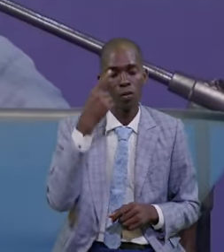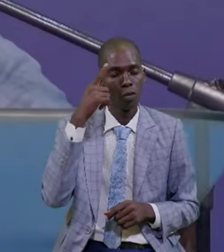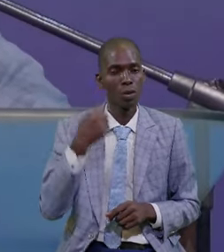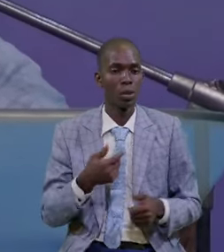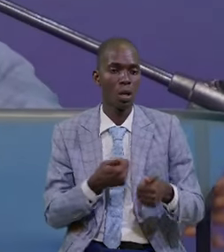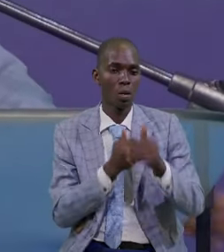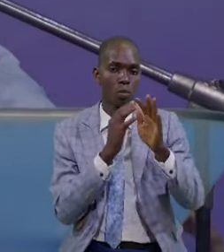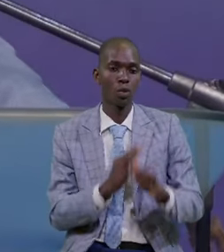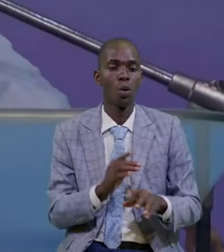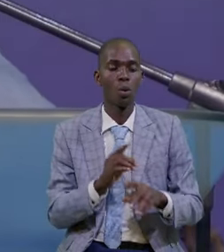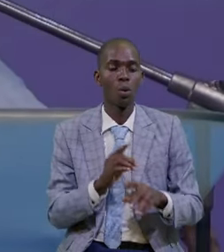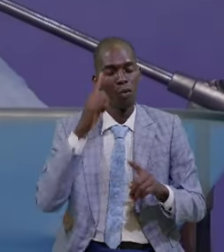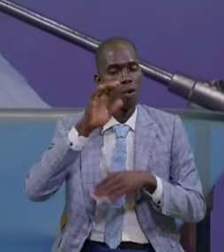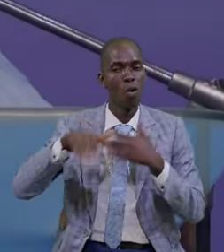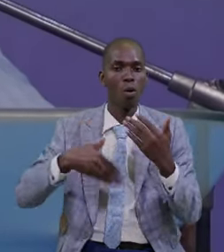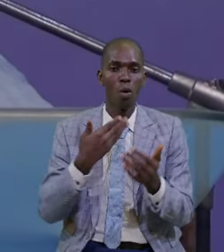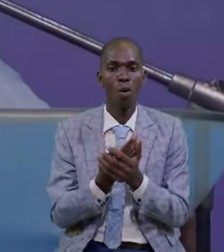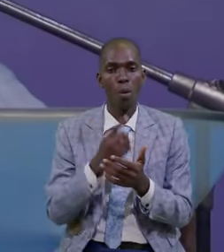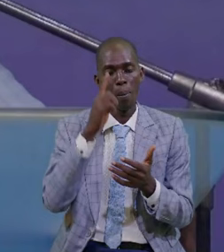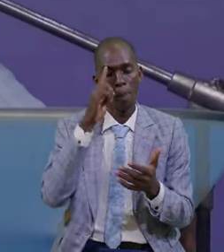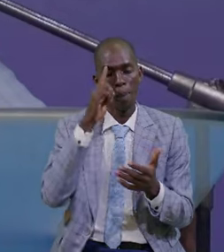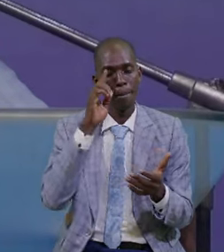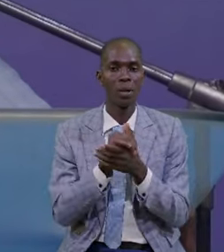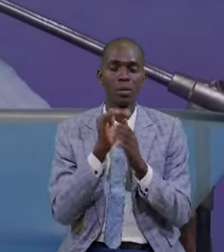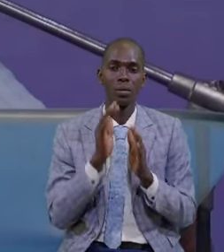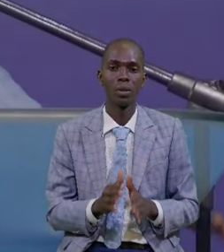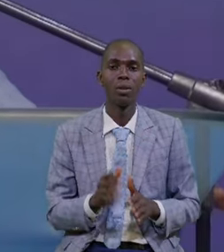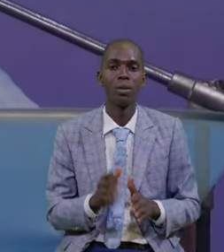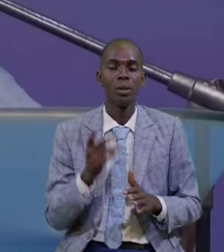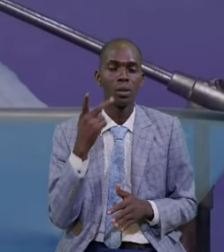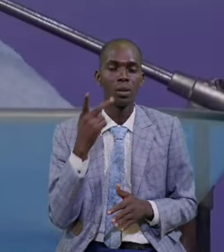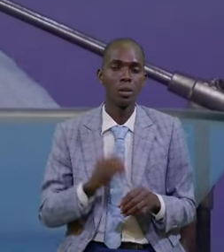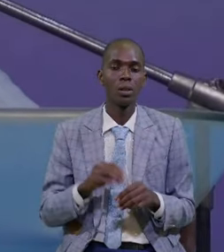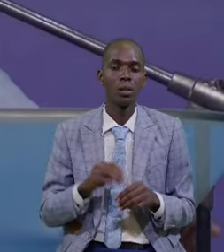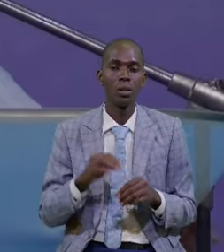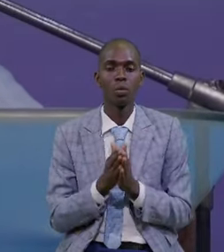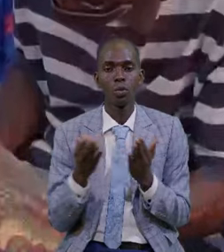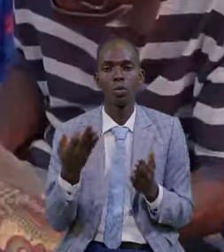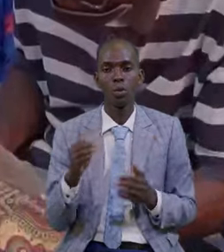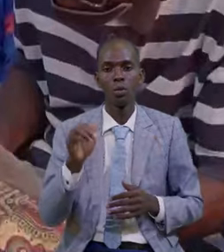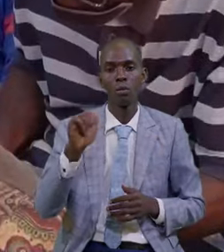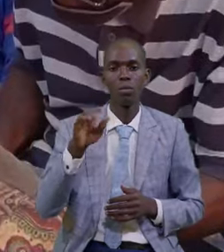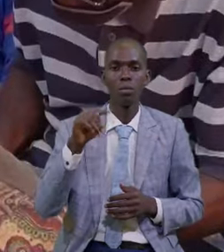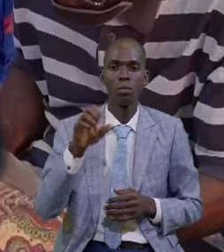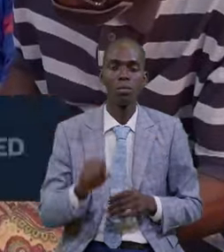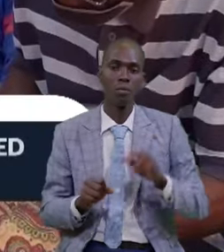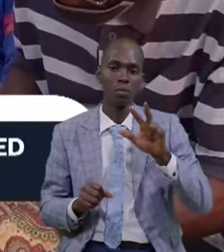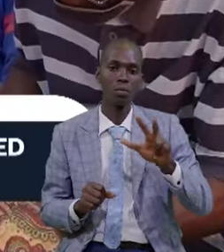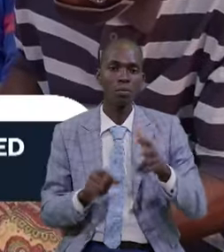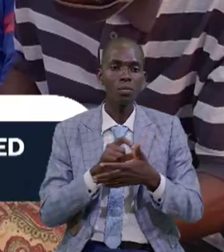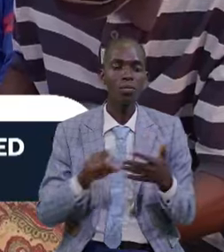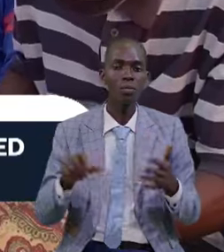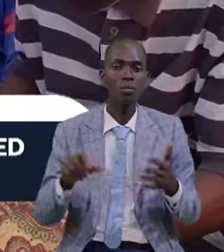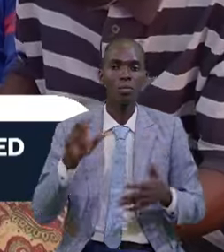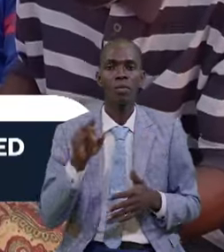chapter 3, chapter 6, verse 3. Acts chapter 6, verse 3. Wherefore,